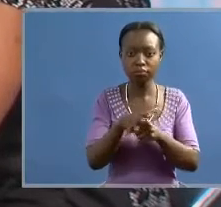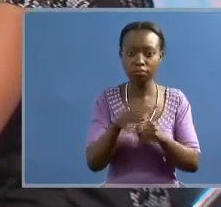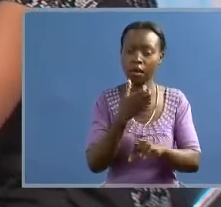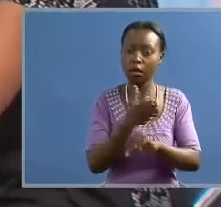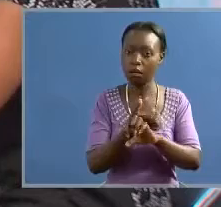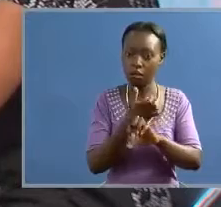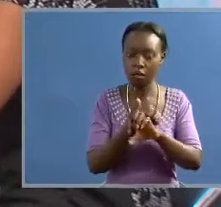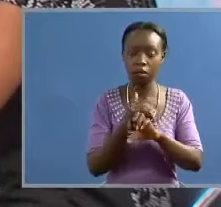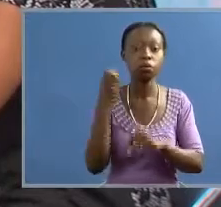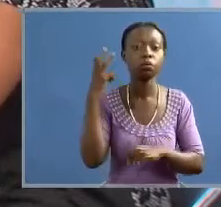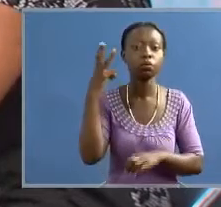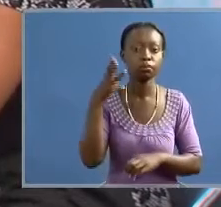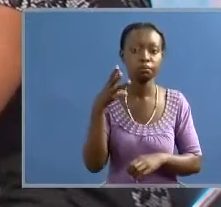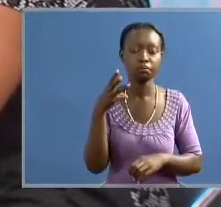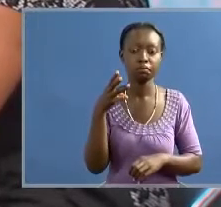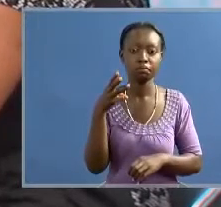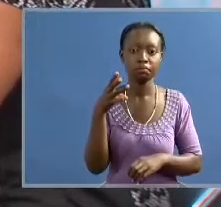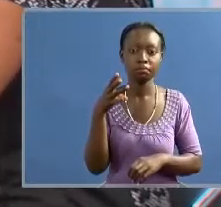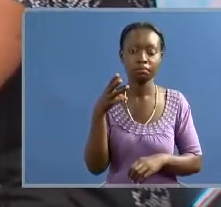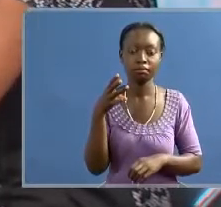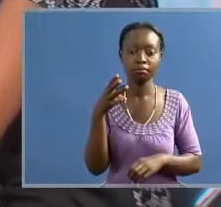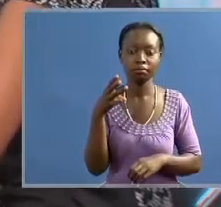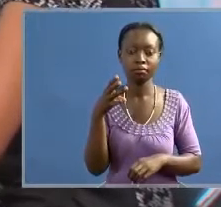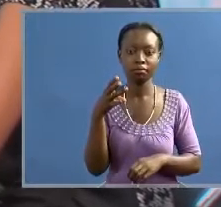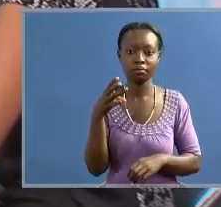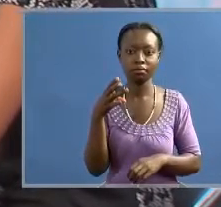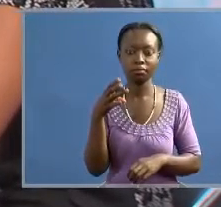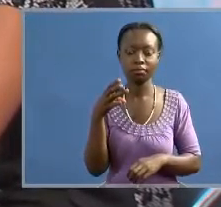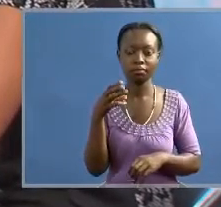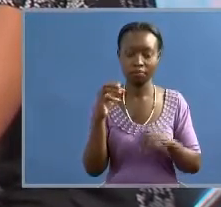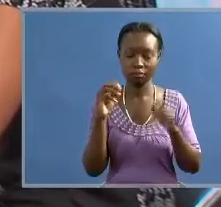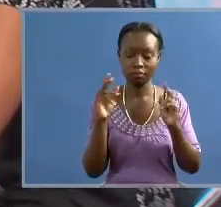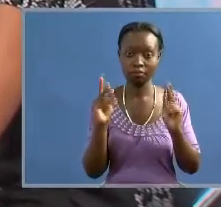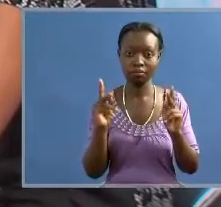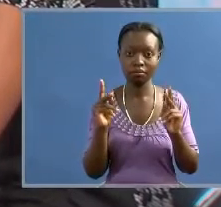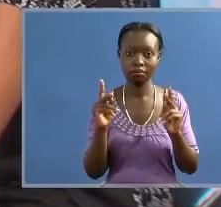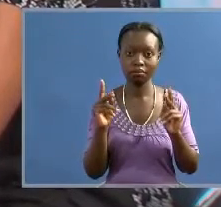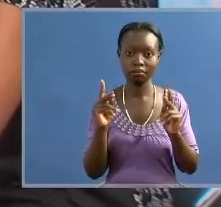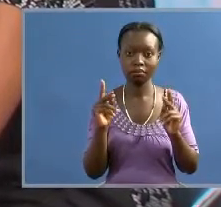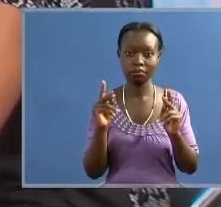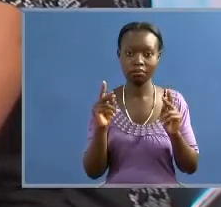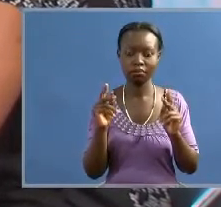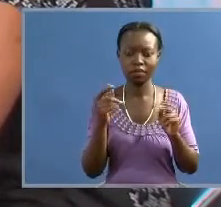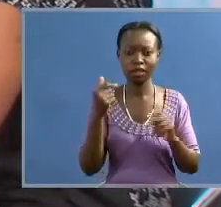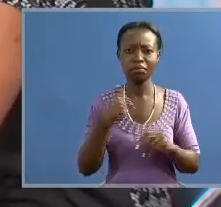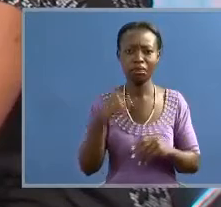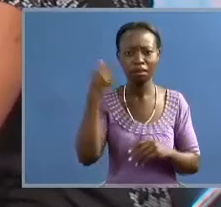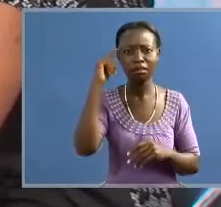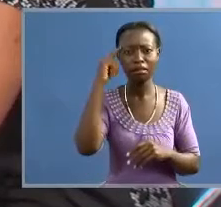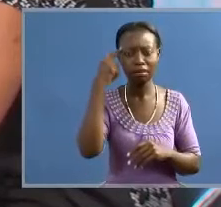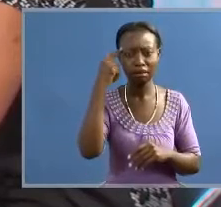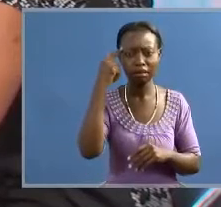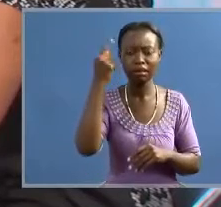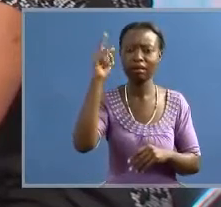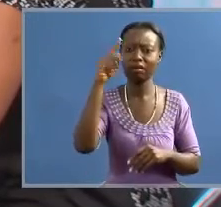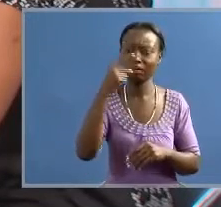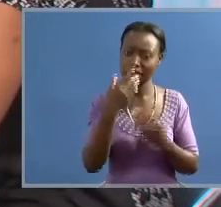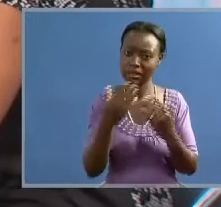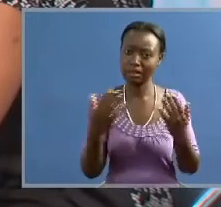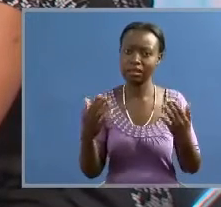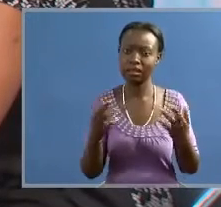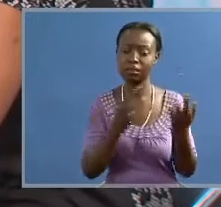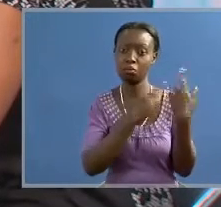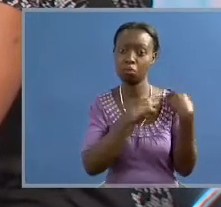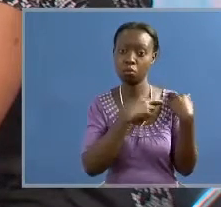you getting me right? Given the panic buying of hand sanitizers, there isn't one in the shop right now. So I think the first thing a responsible citizen